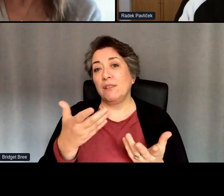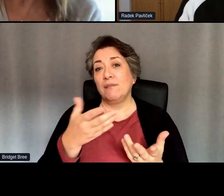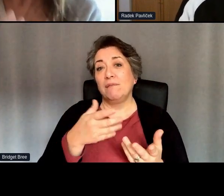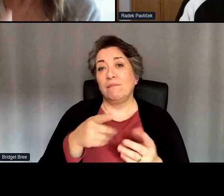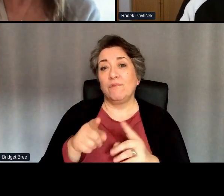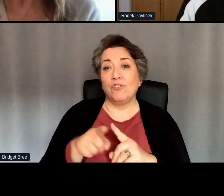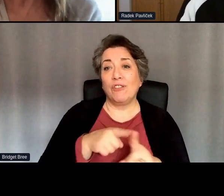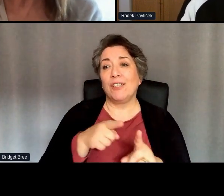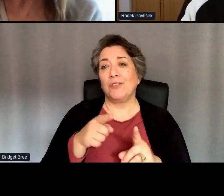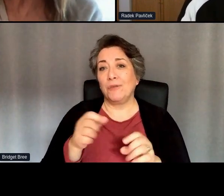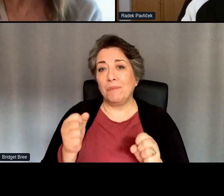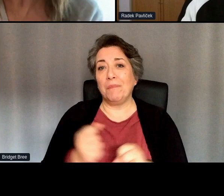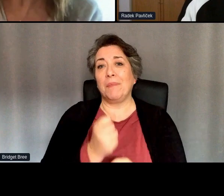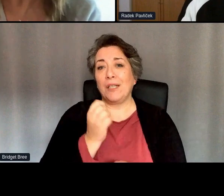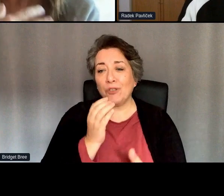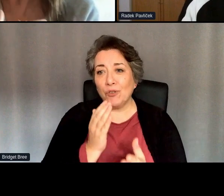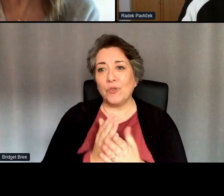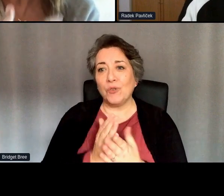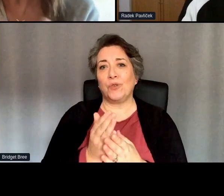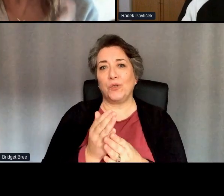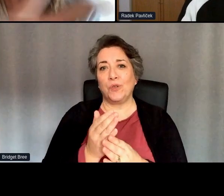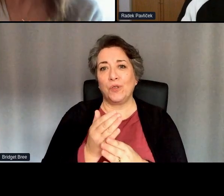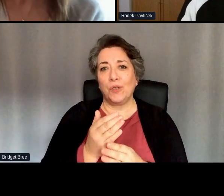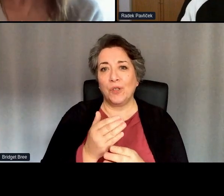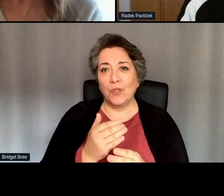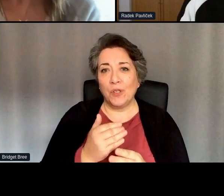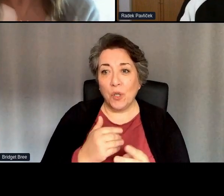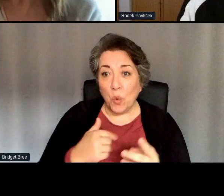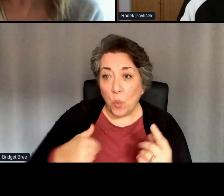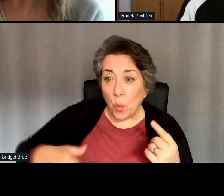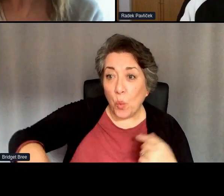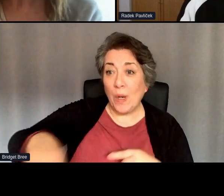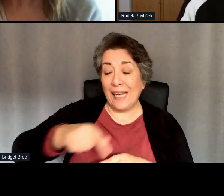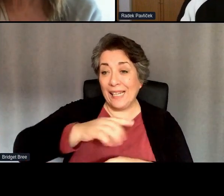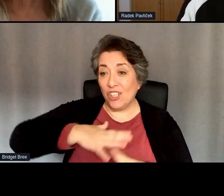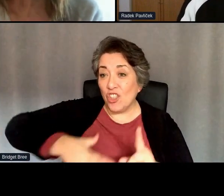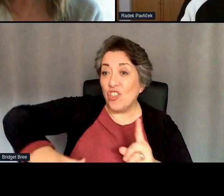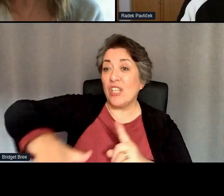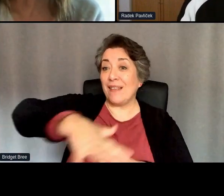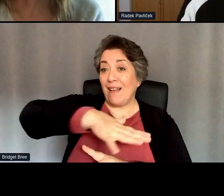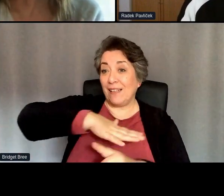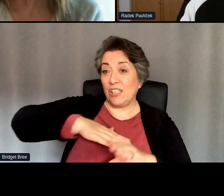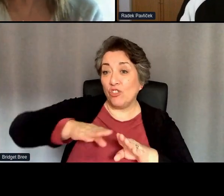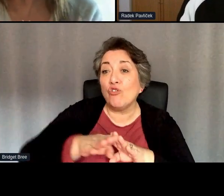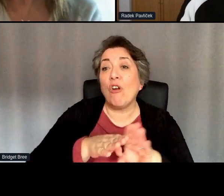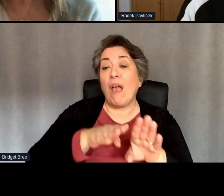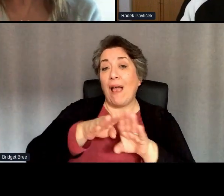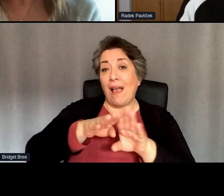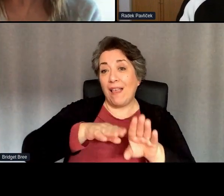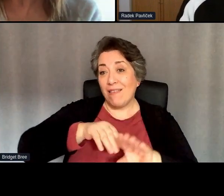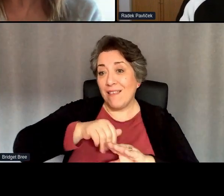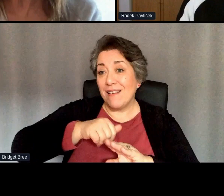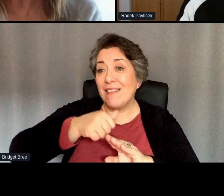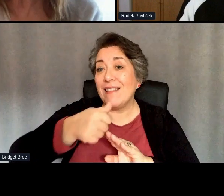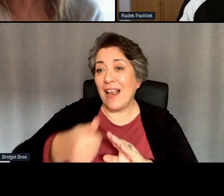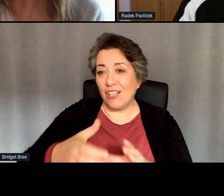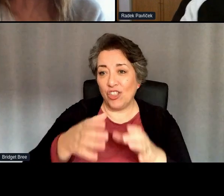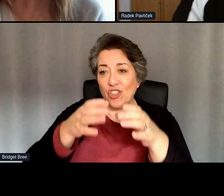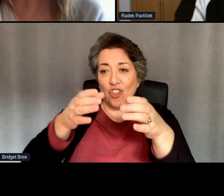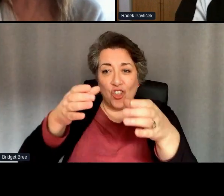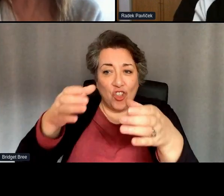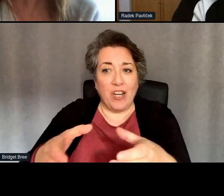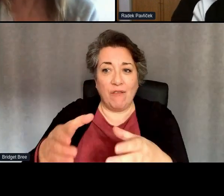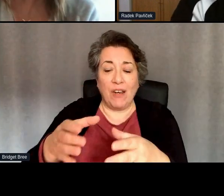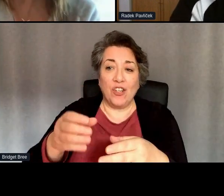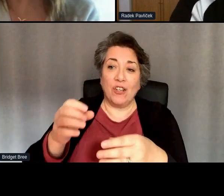that we train, not we IAAP, but we society train the next generation of designers and developers and project